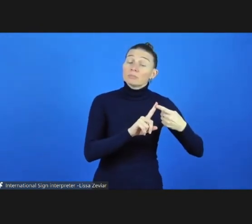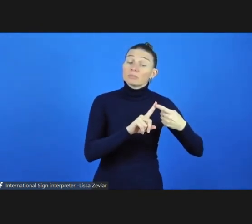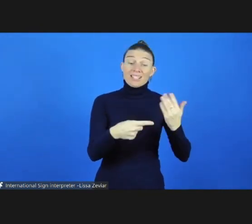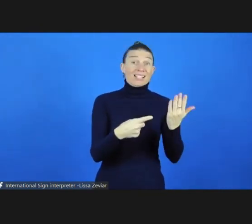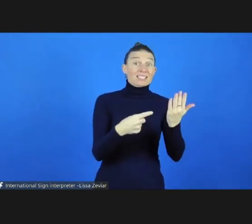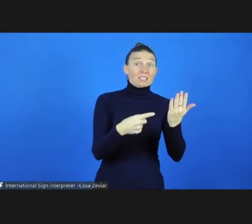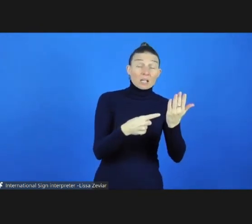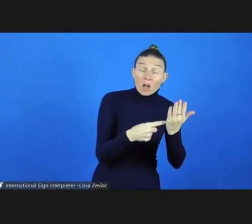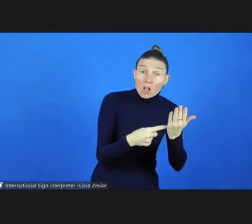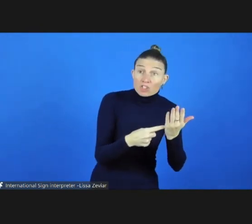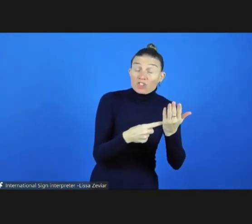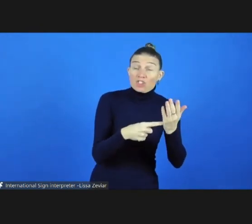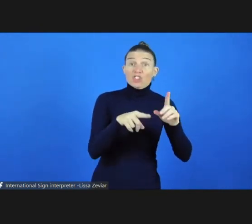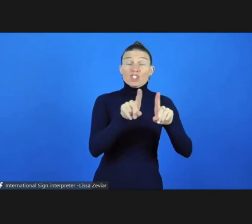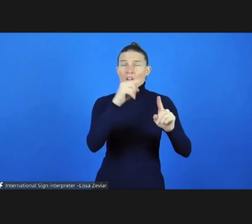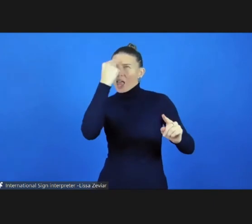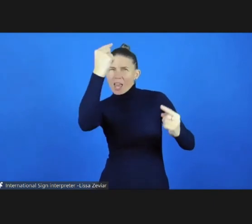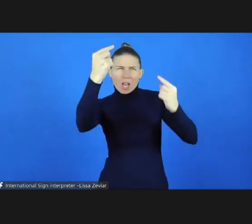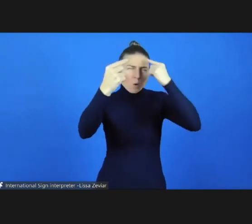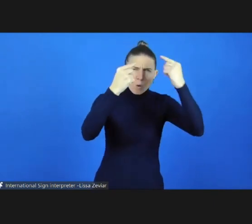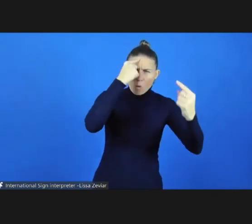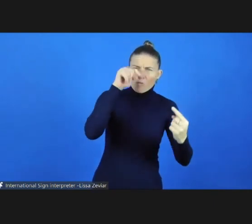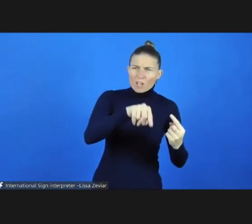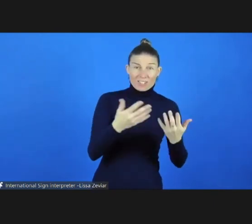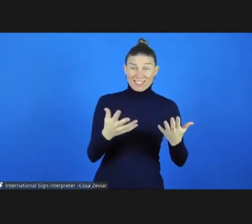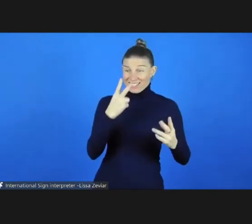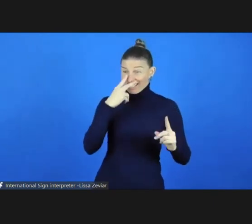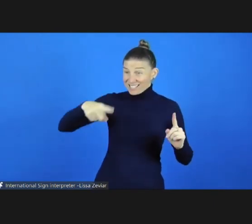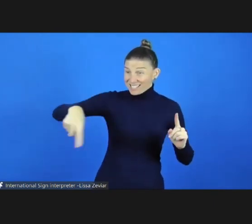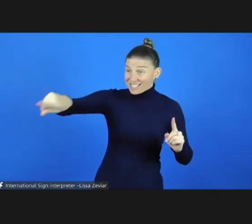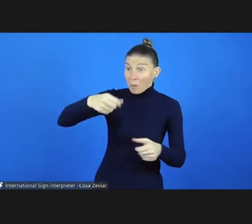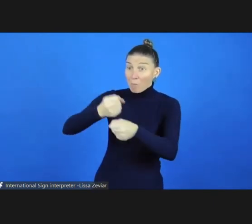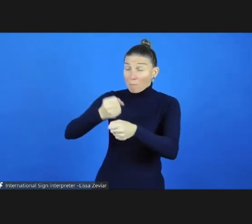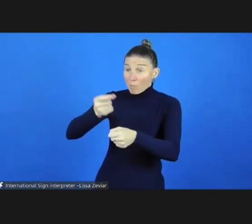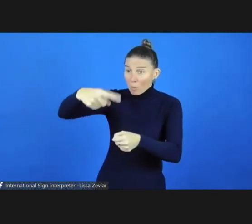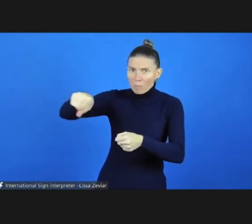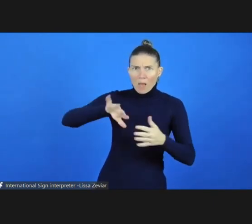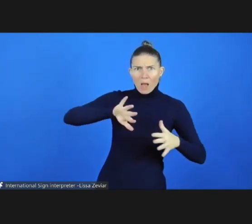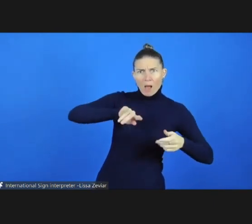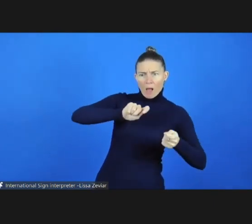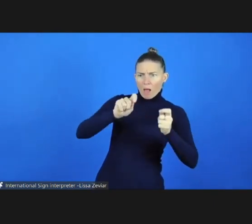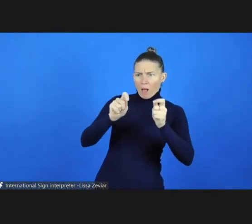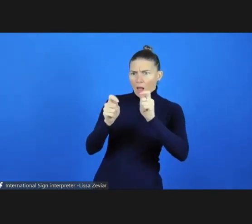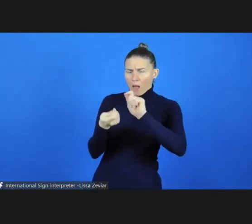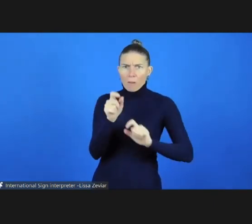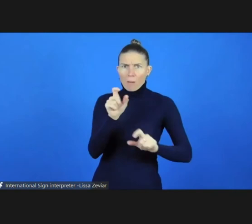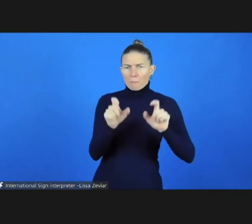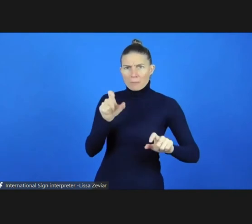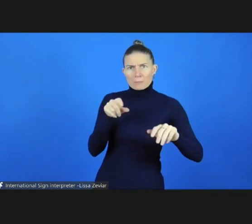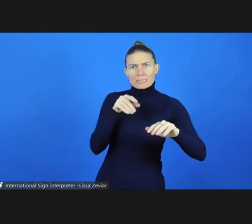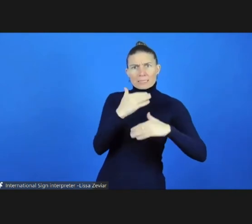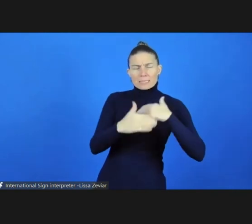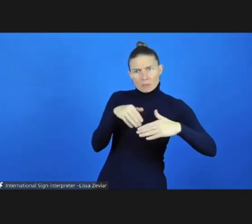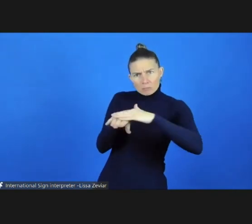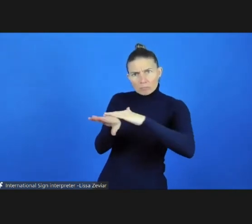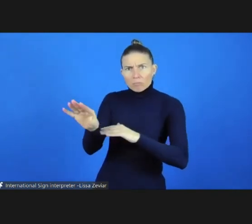technology and innovation are transforming access to employment for persons with disabilities. And we're going to do this by